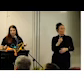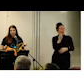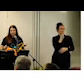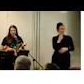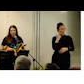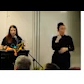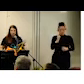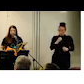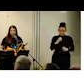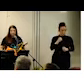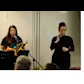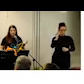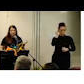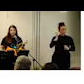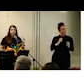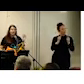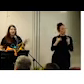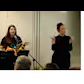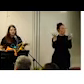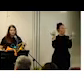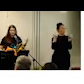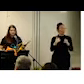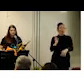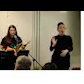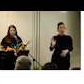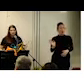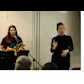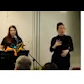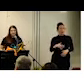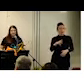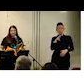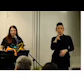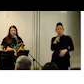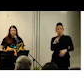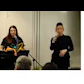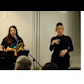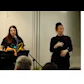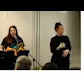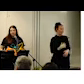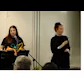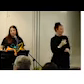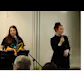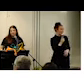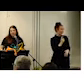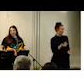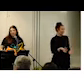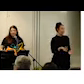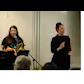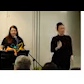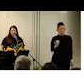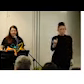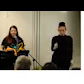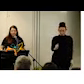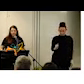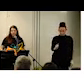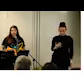your strength and you interact with this mouse and you go, hi, and you tell them a joke and they go, that's not funny. And you go, that's bad. I don't